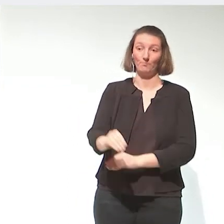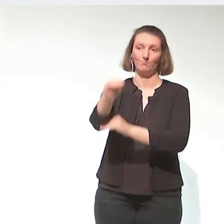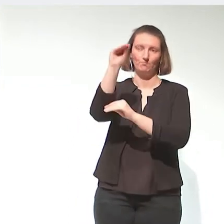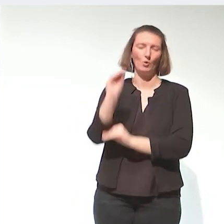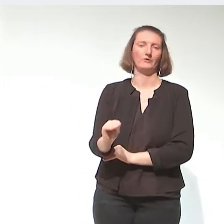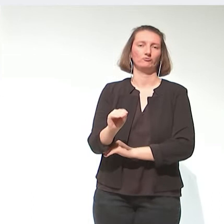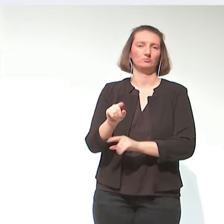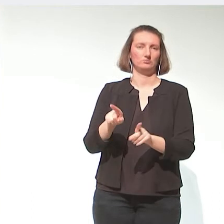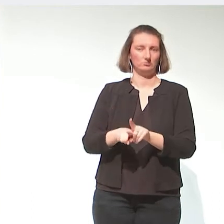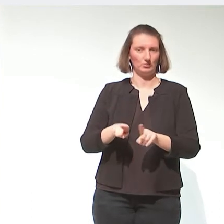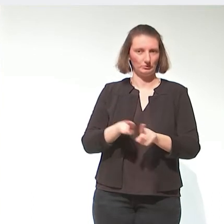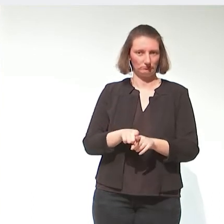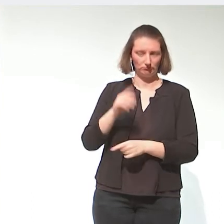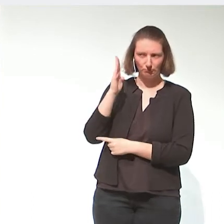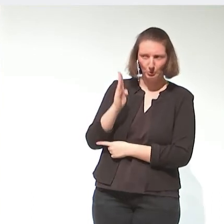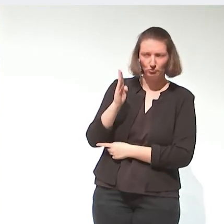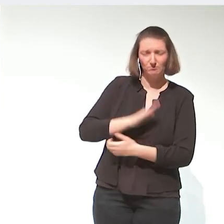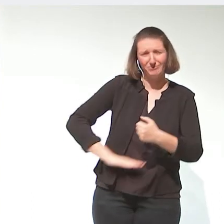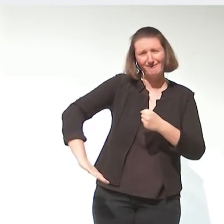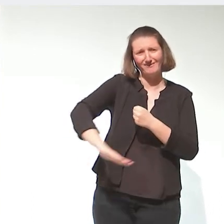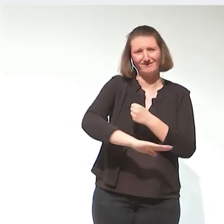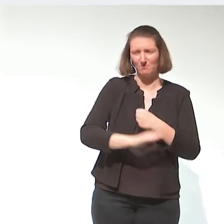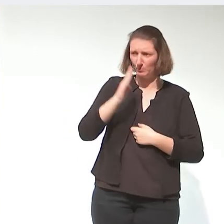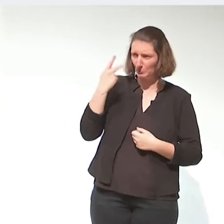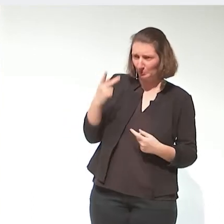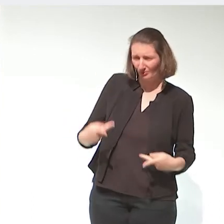with disabilities from Ukraine.